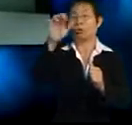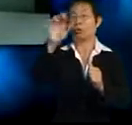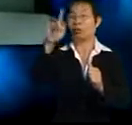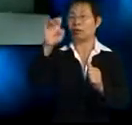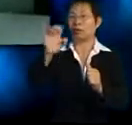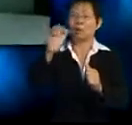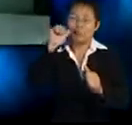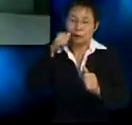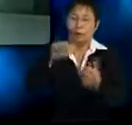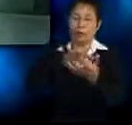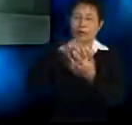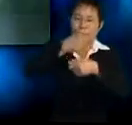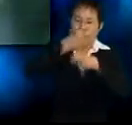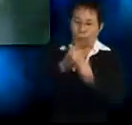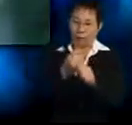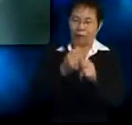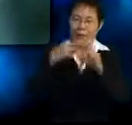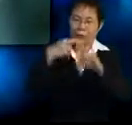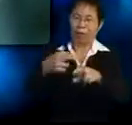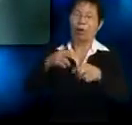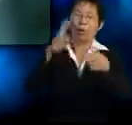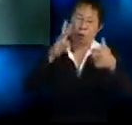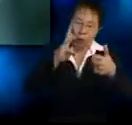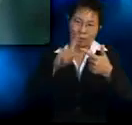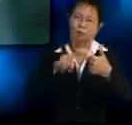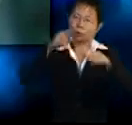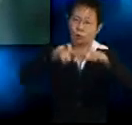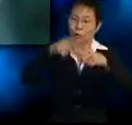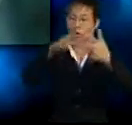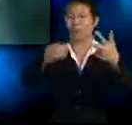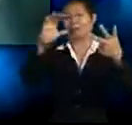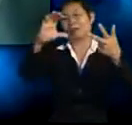form salt, water, and carbon dioxide.